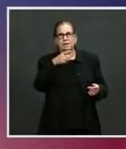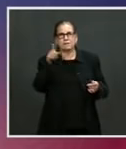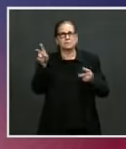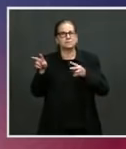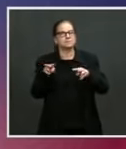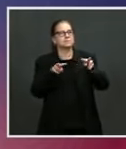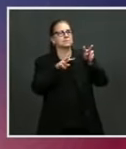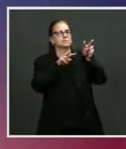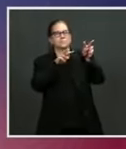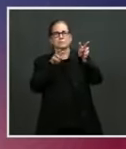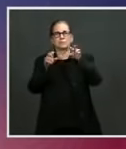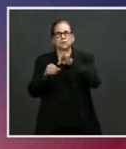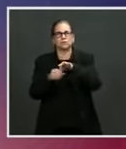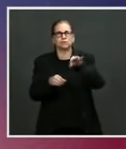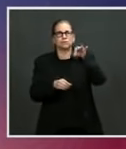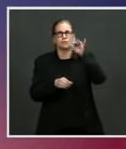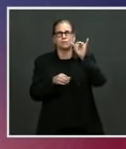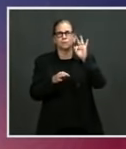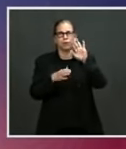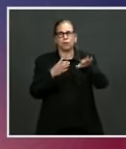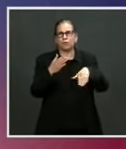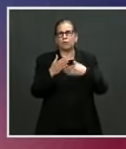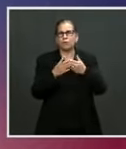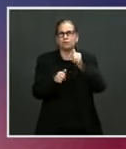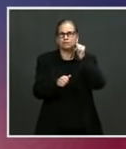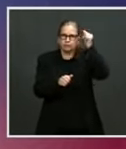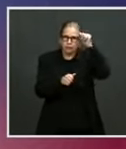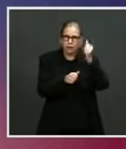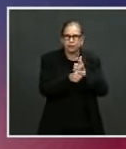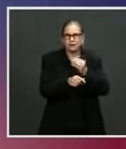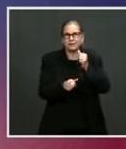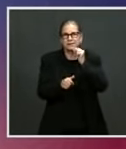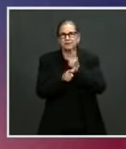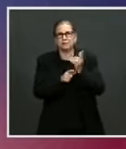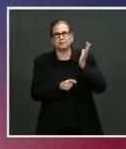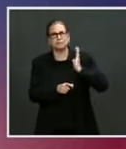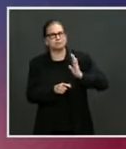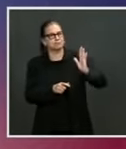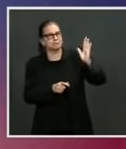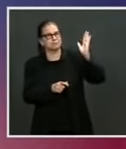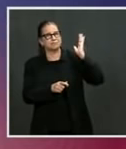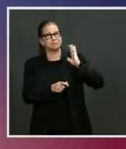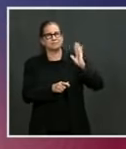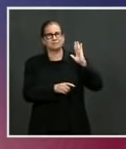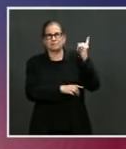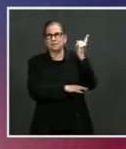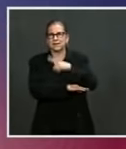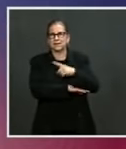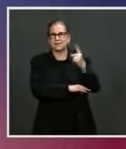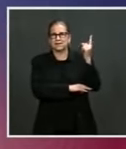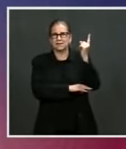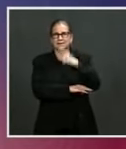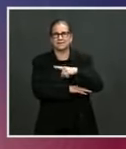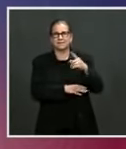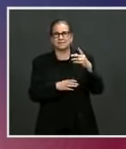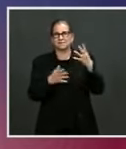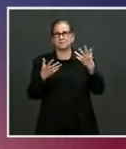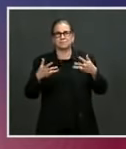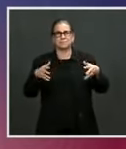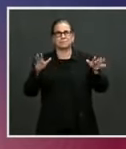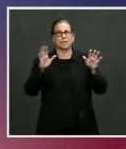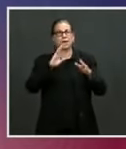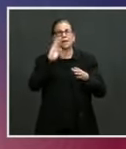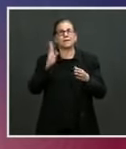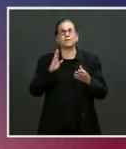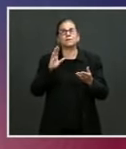and sisters of days gone by, some who never had the chance to grow old. Let